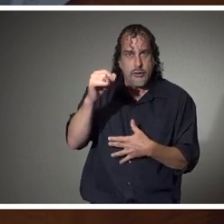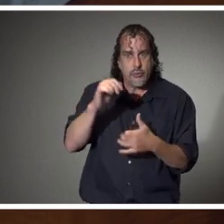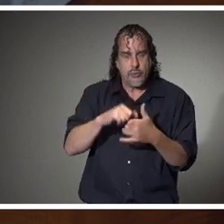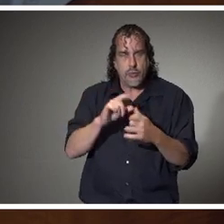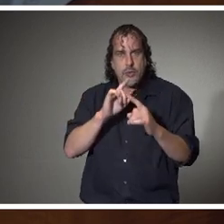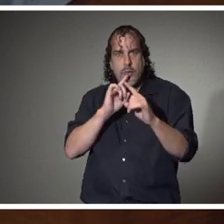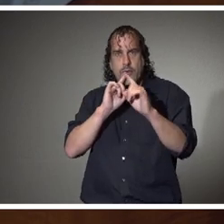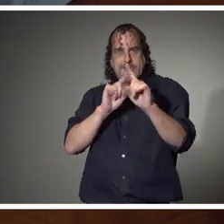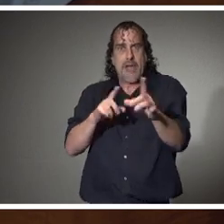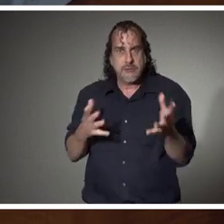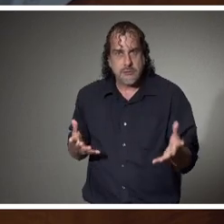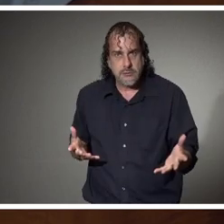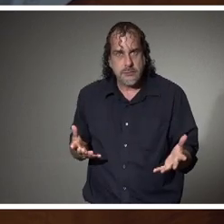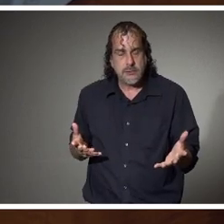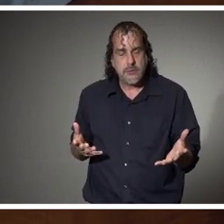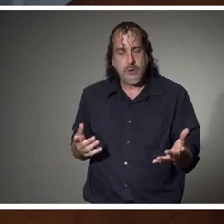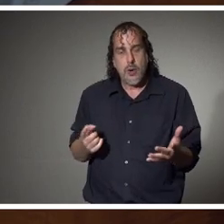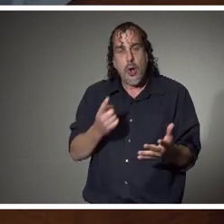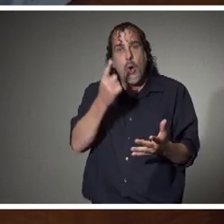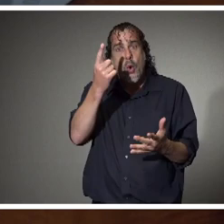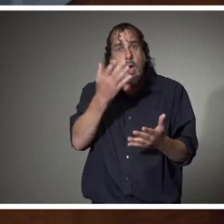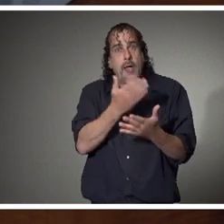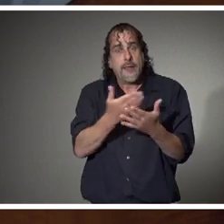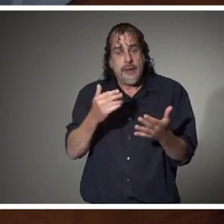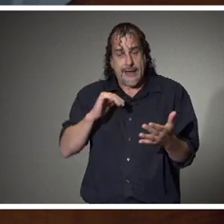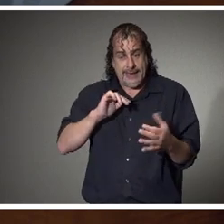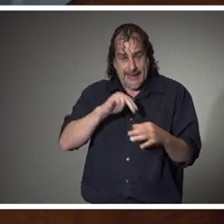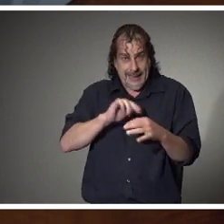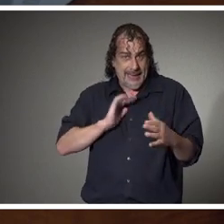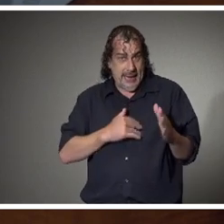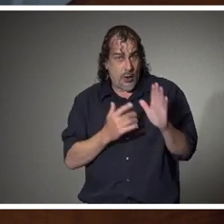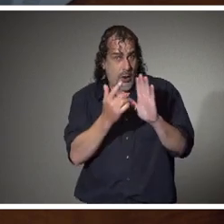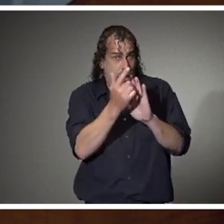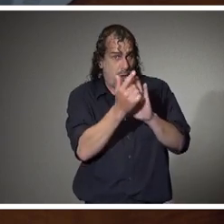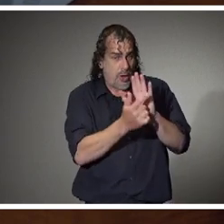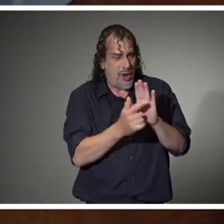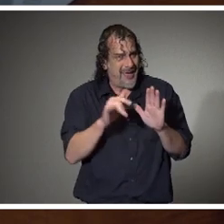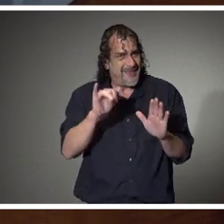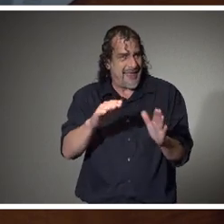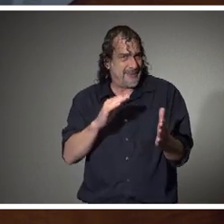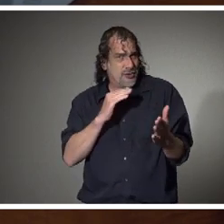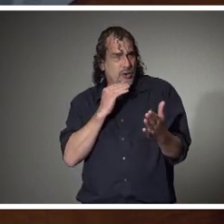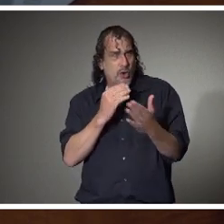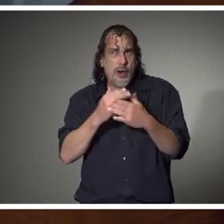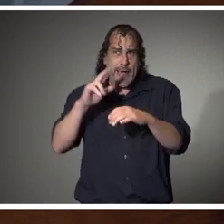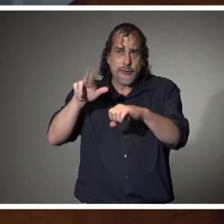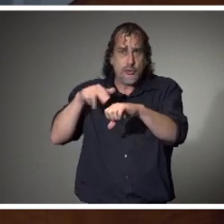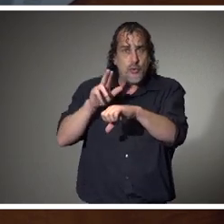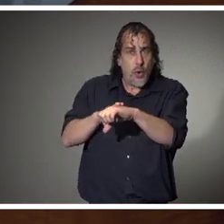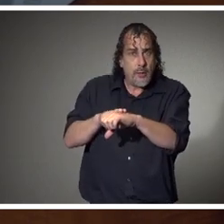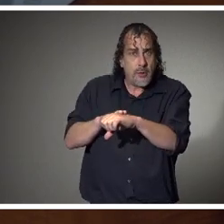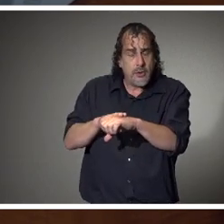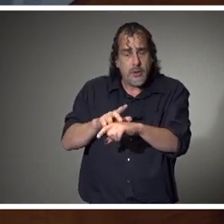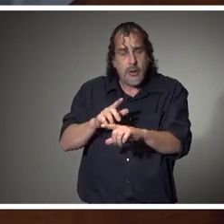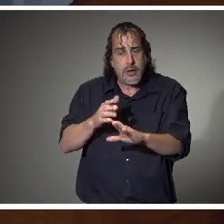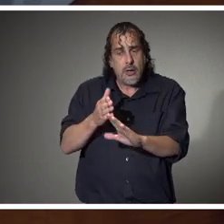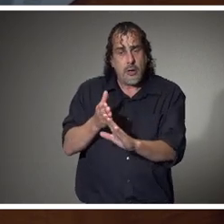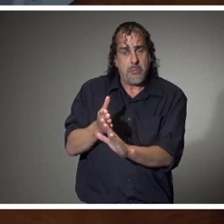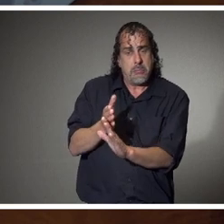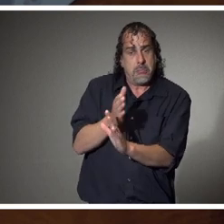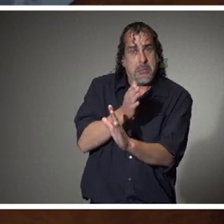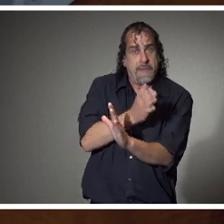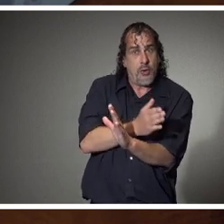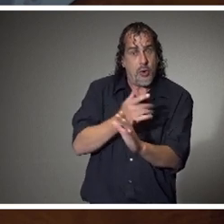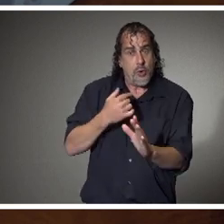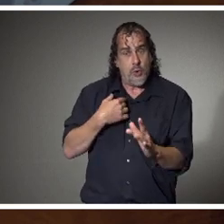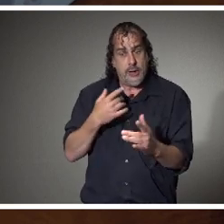respond. One of the things that is in Mississippi law, which I think is a good thing in normal times, is that prior to being able to